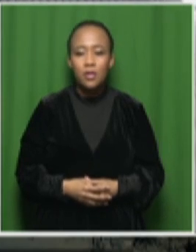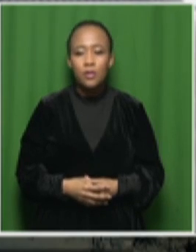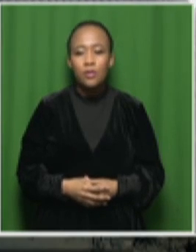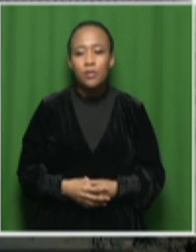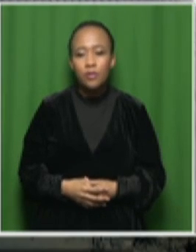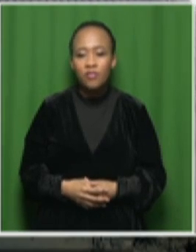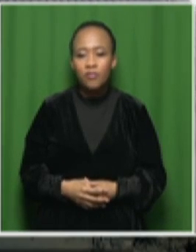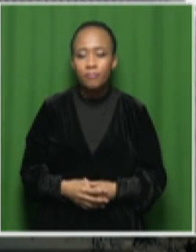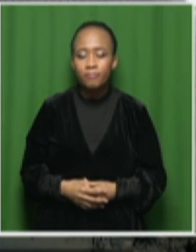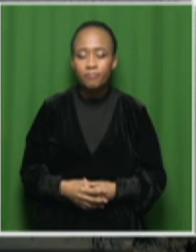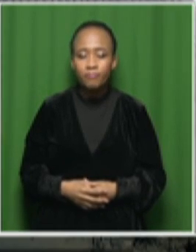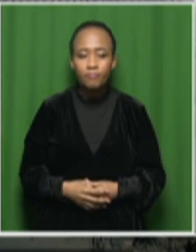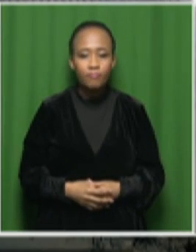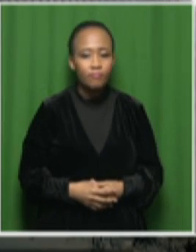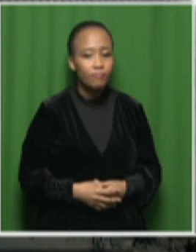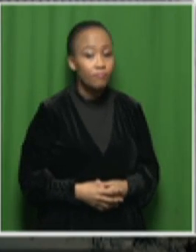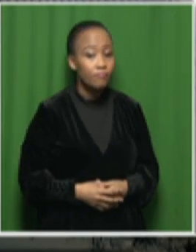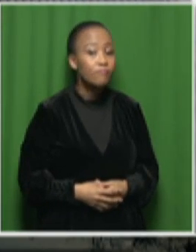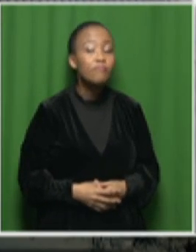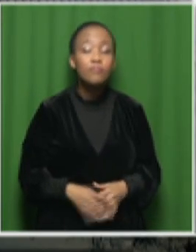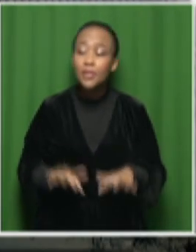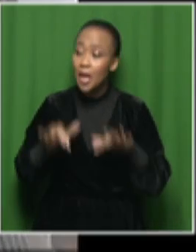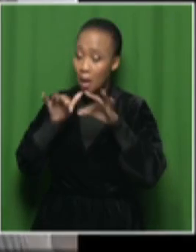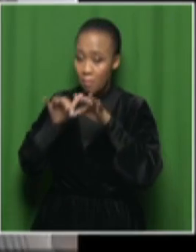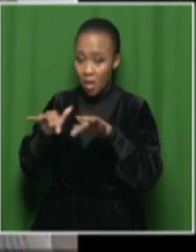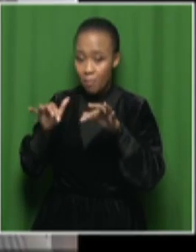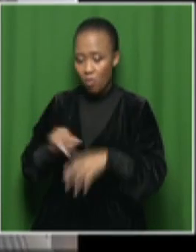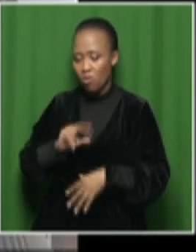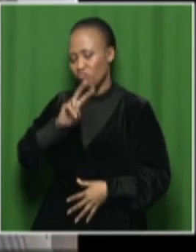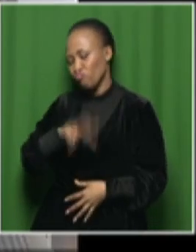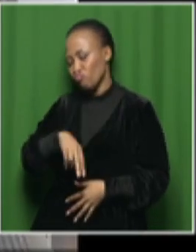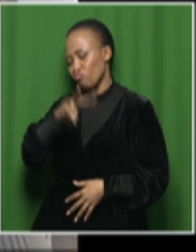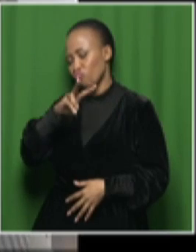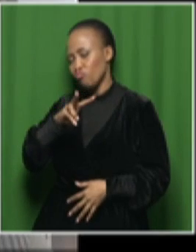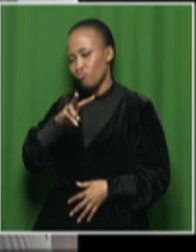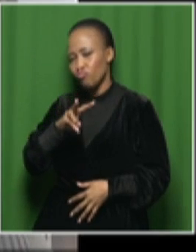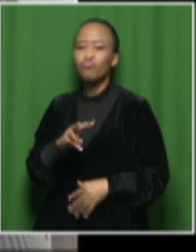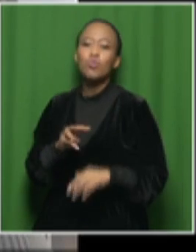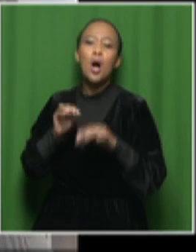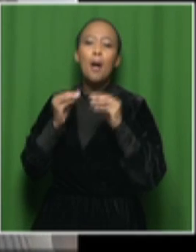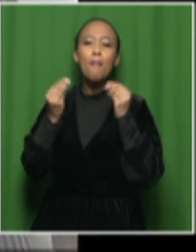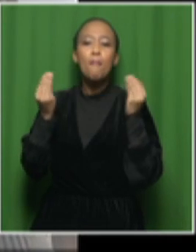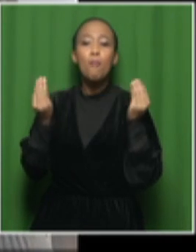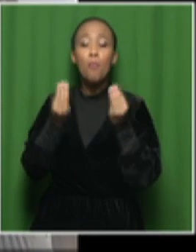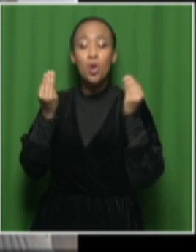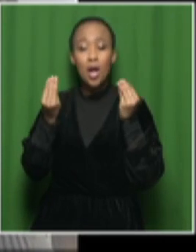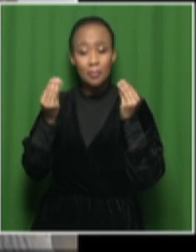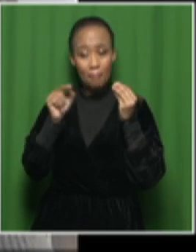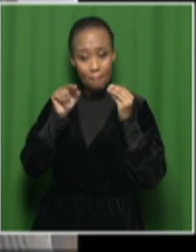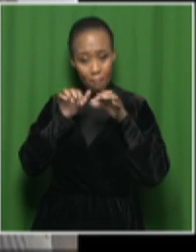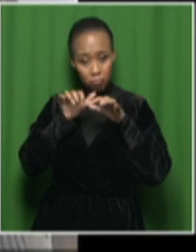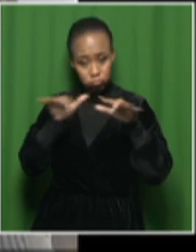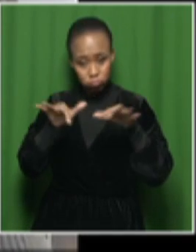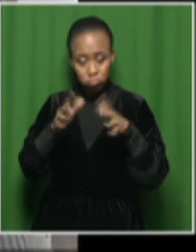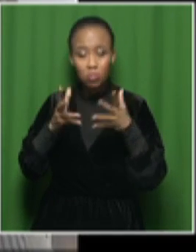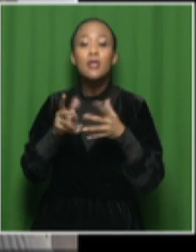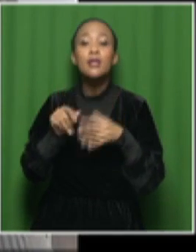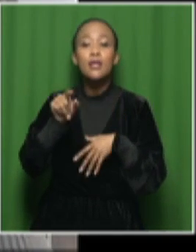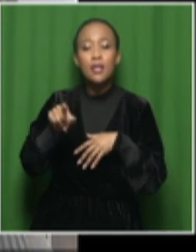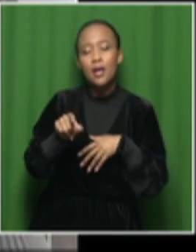People must never underestimate populism. For instance, Brexit in the US, in the UK. Brexit has